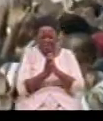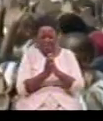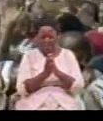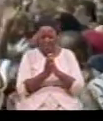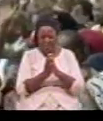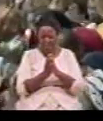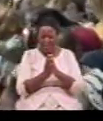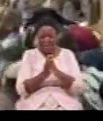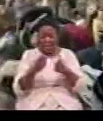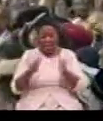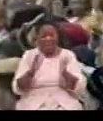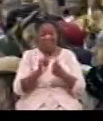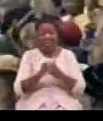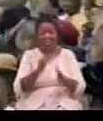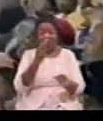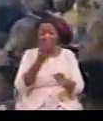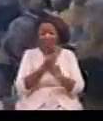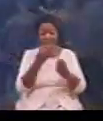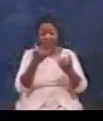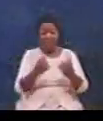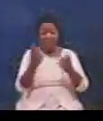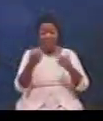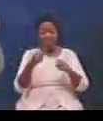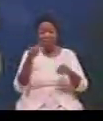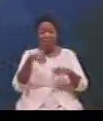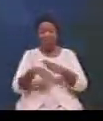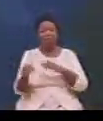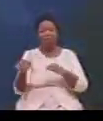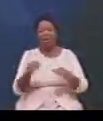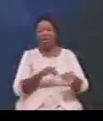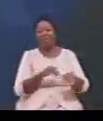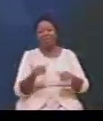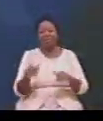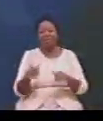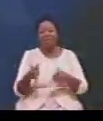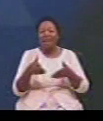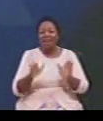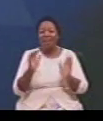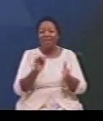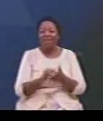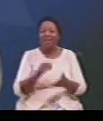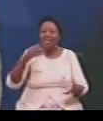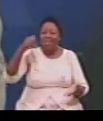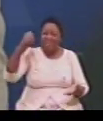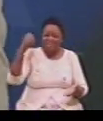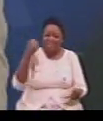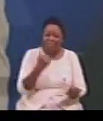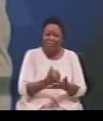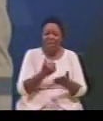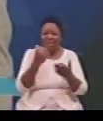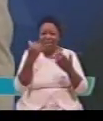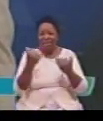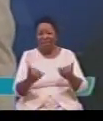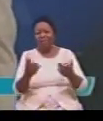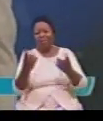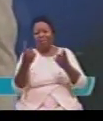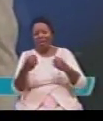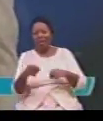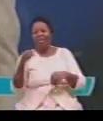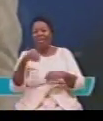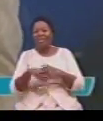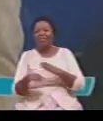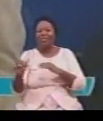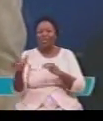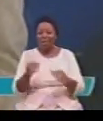Let that faith now come into action. Let that amen now come